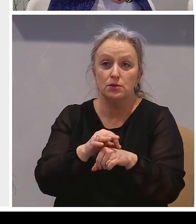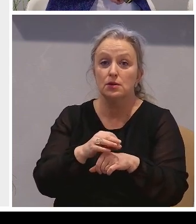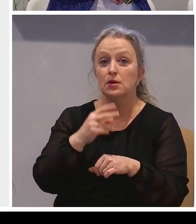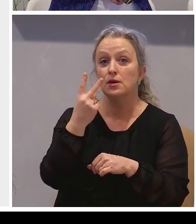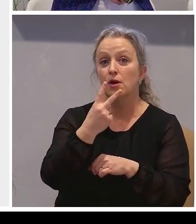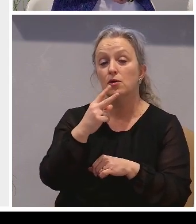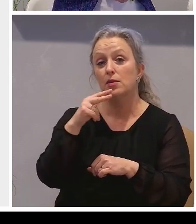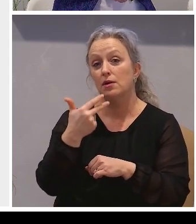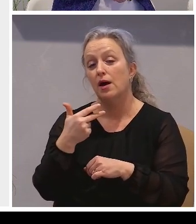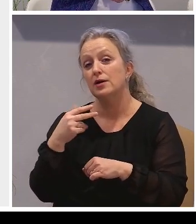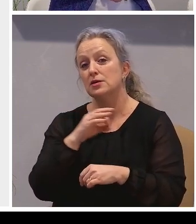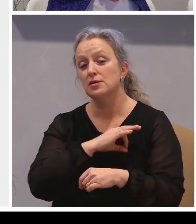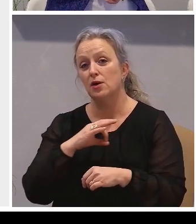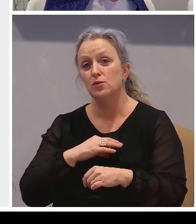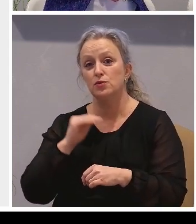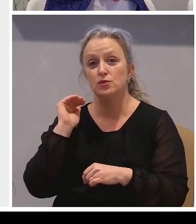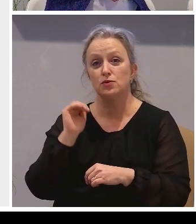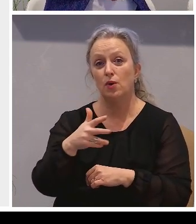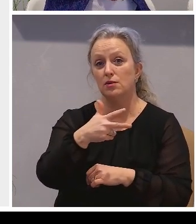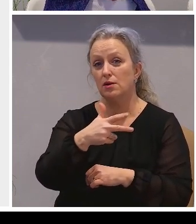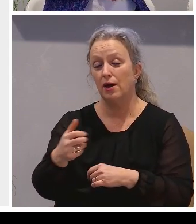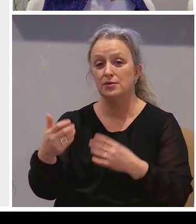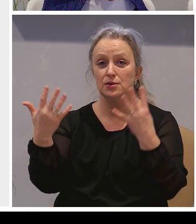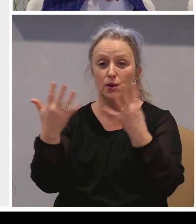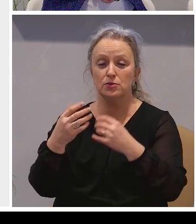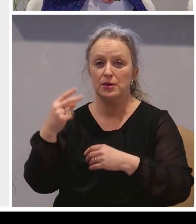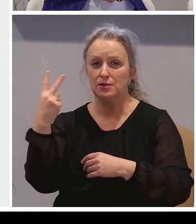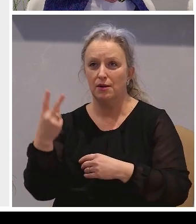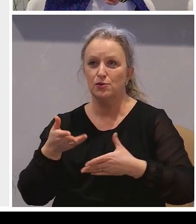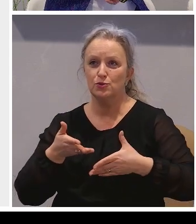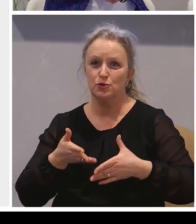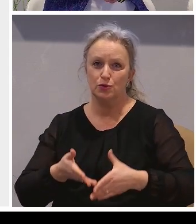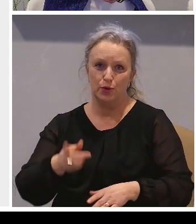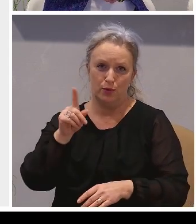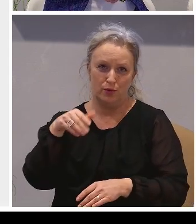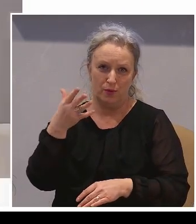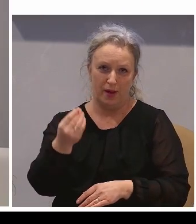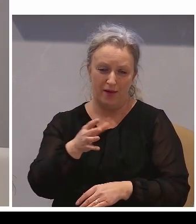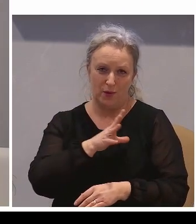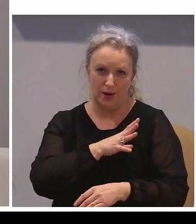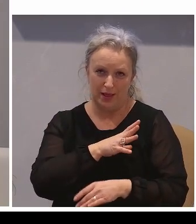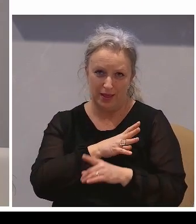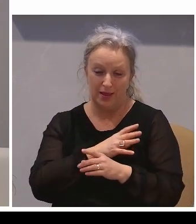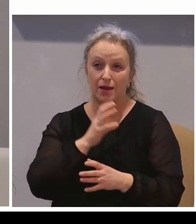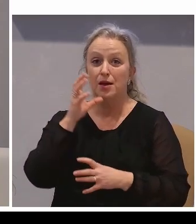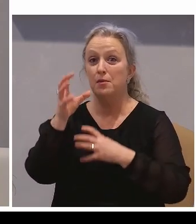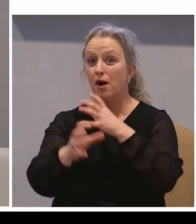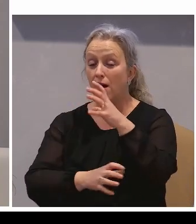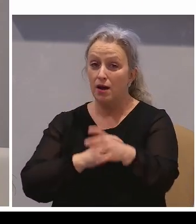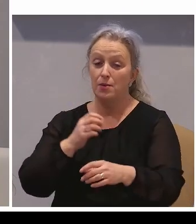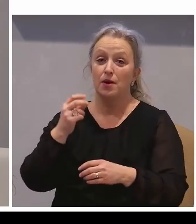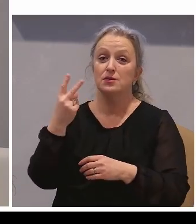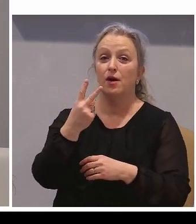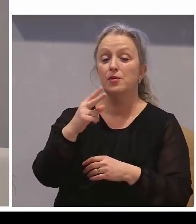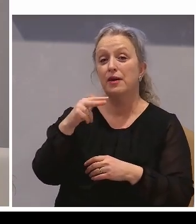who august described this 1992 oli tema pathology. sünnikuupäev ja sünniaasta ja His maailmas date of siis birth was the 28. 28th of